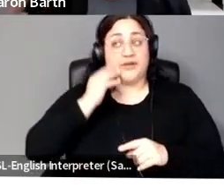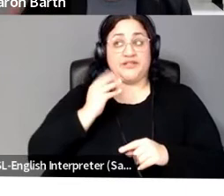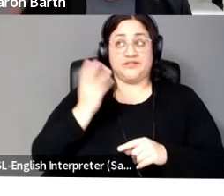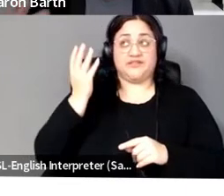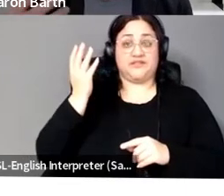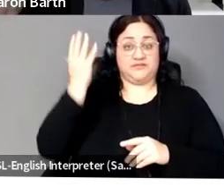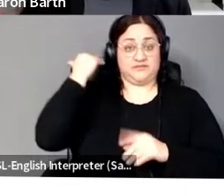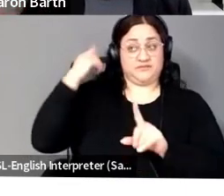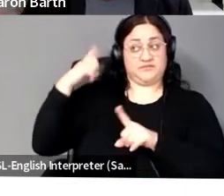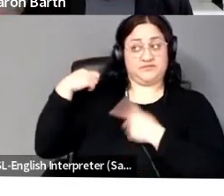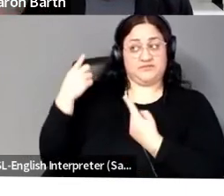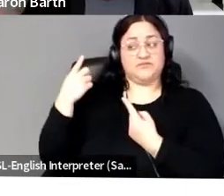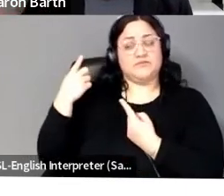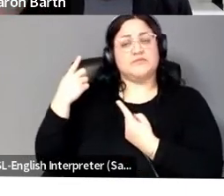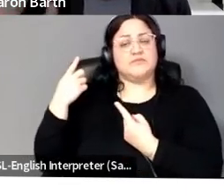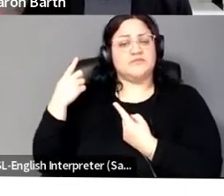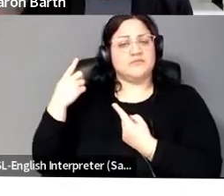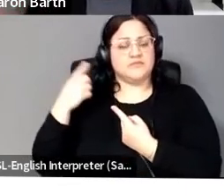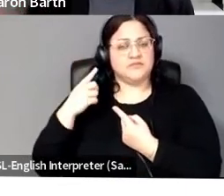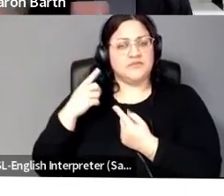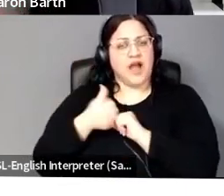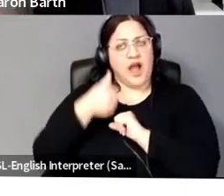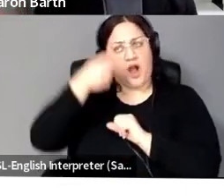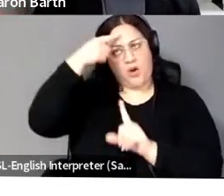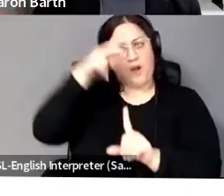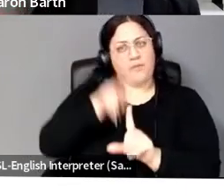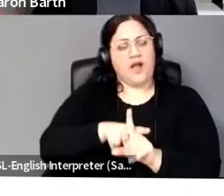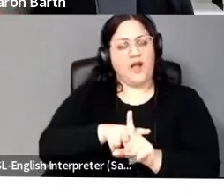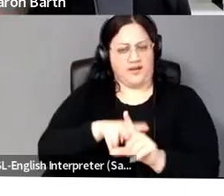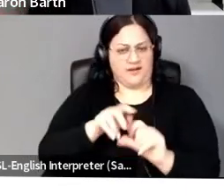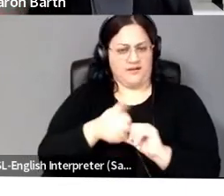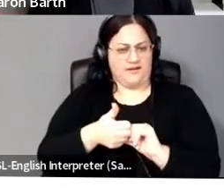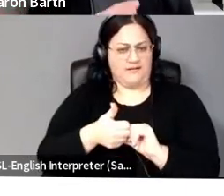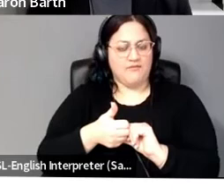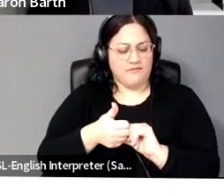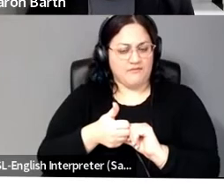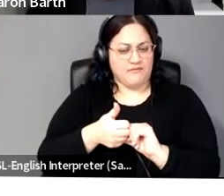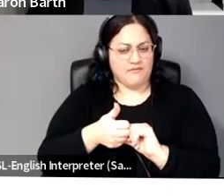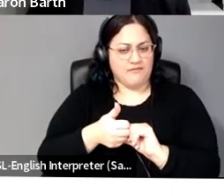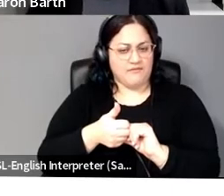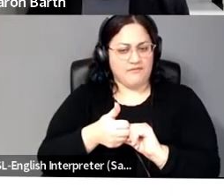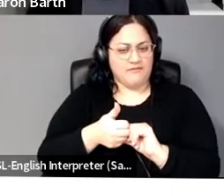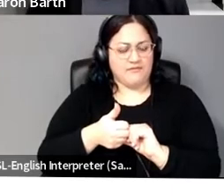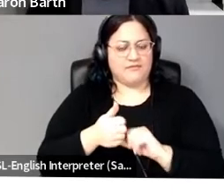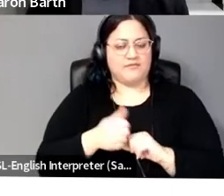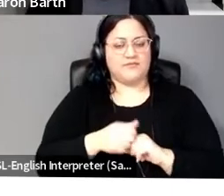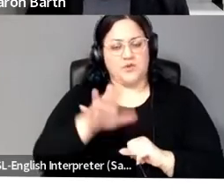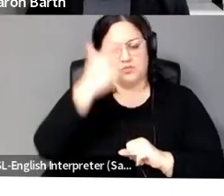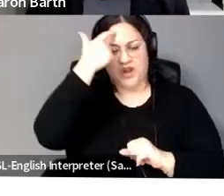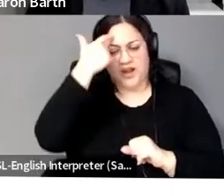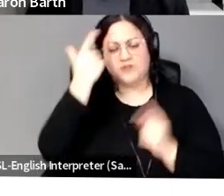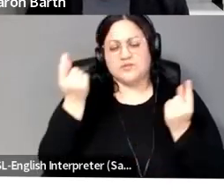engage in your brain? What does your brain have to engage in order to access past experiences?